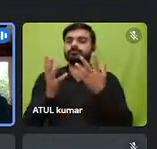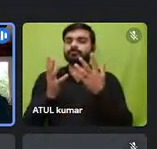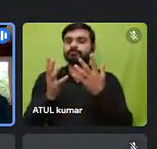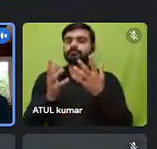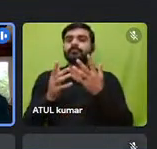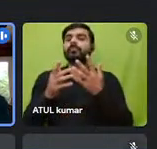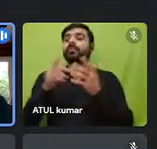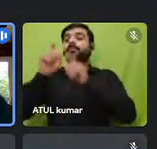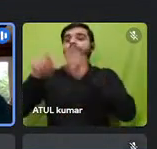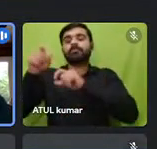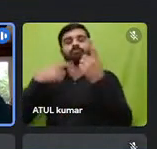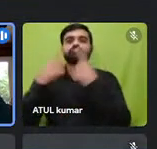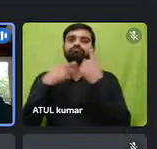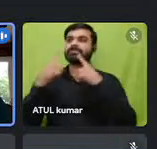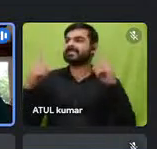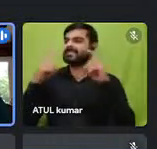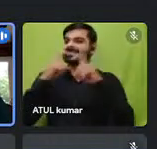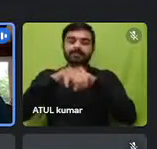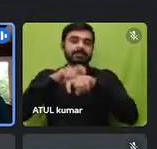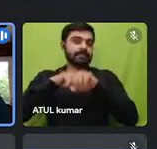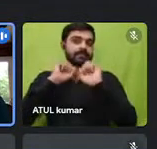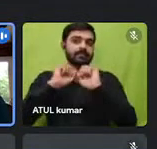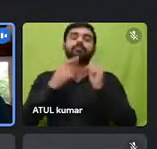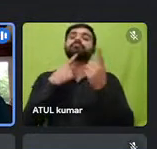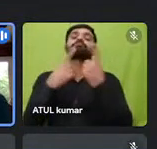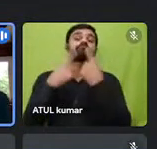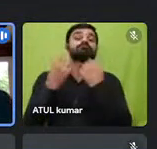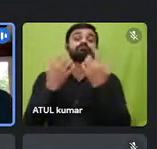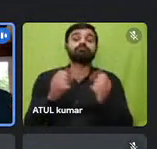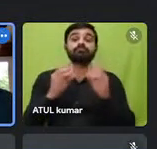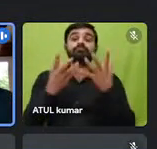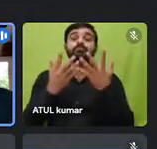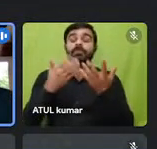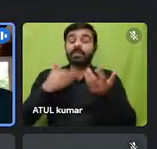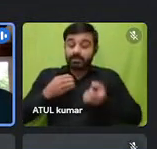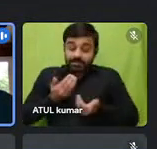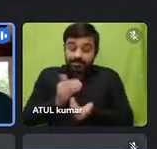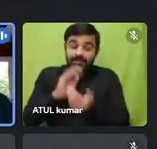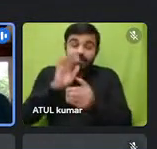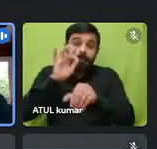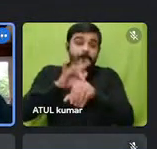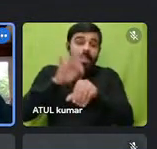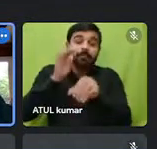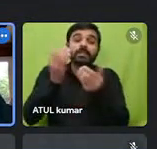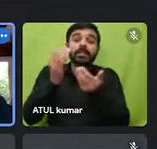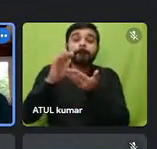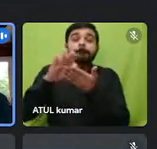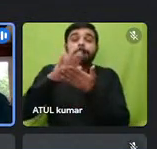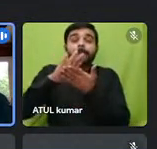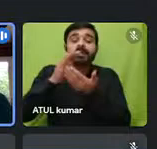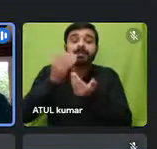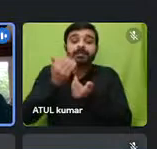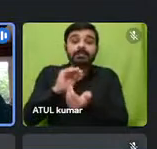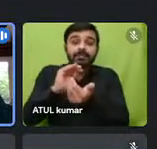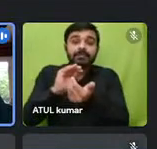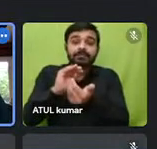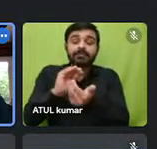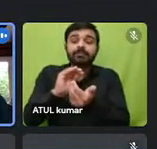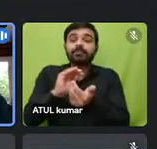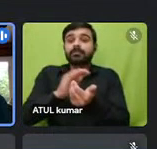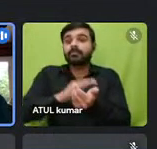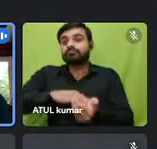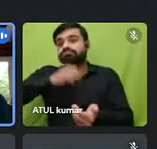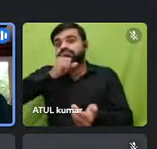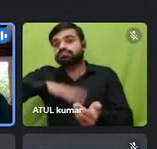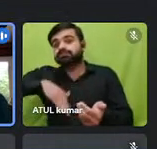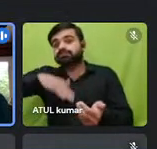And sometimes people have talked about critical periods, but I'm going to talk about sensitive periods. So from birth